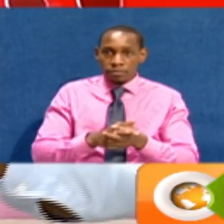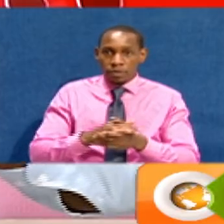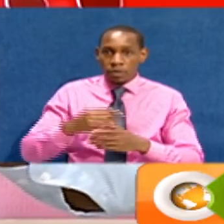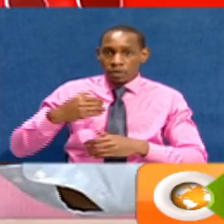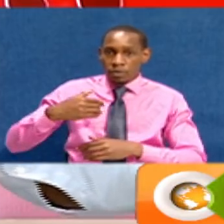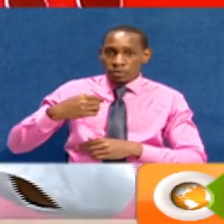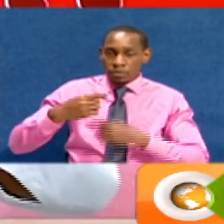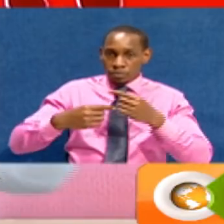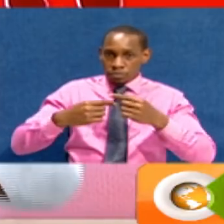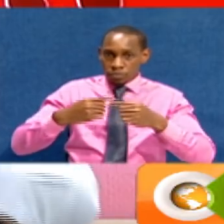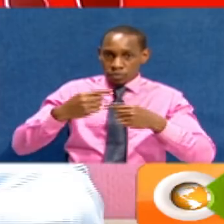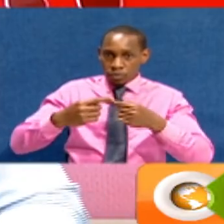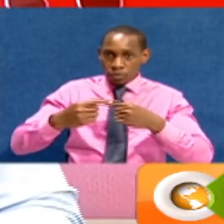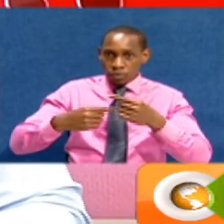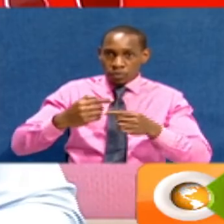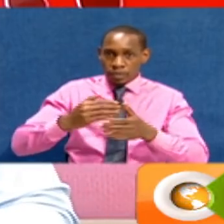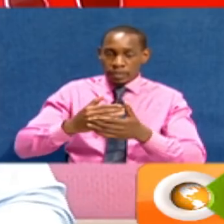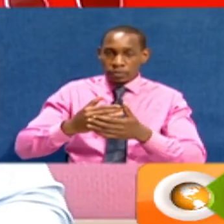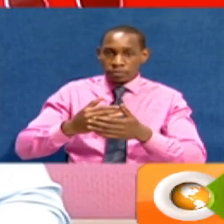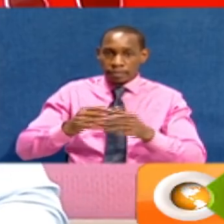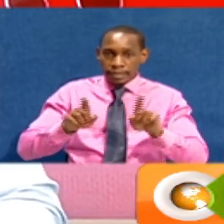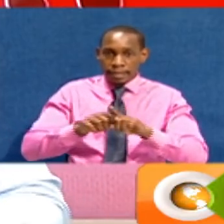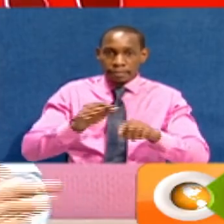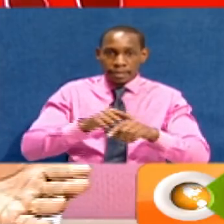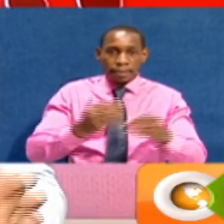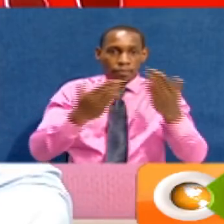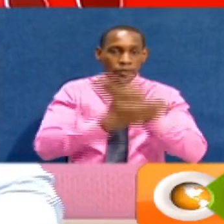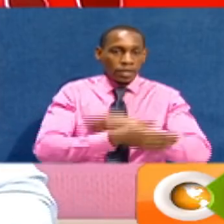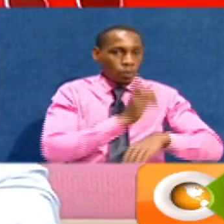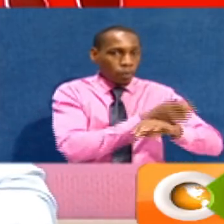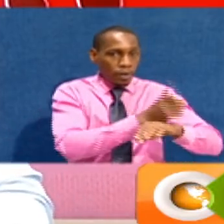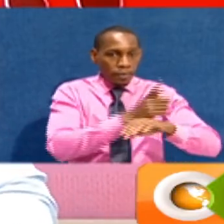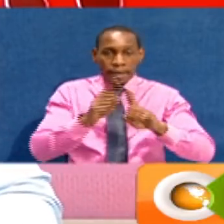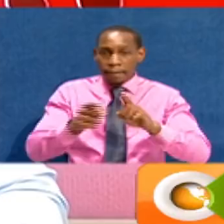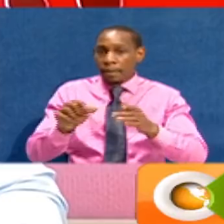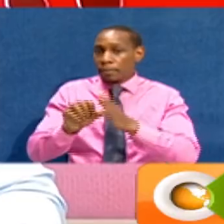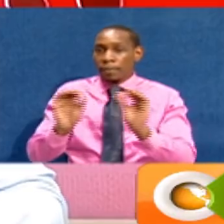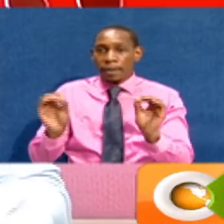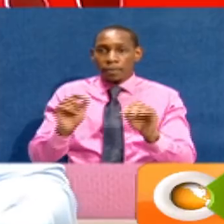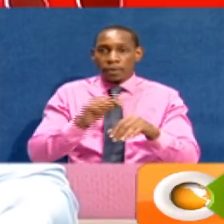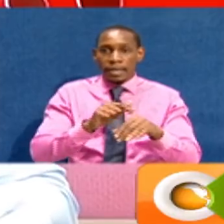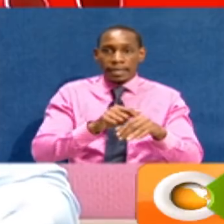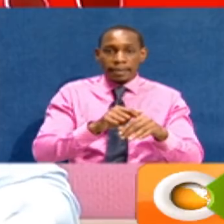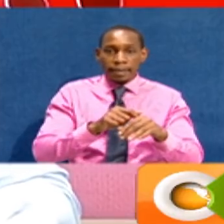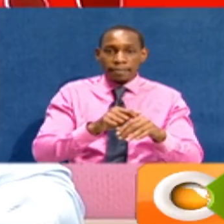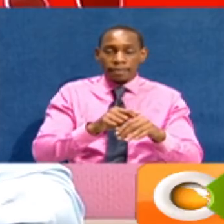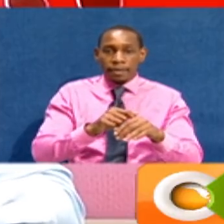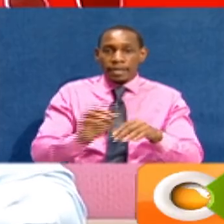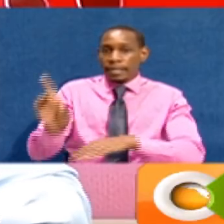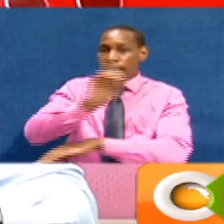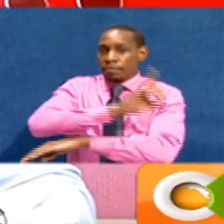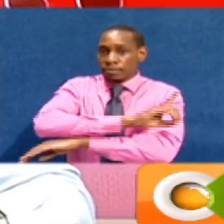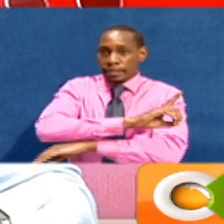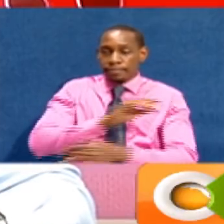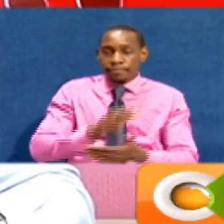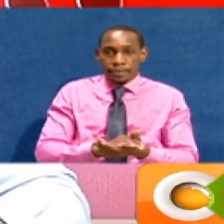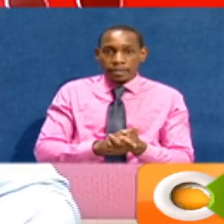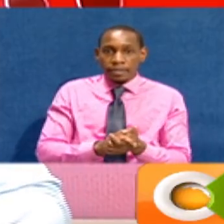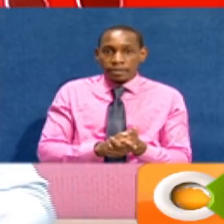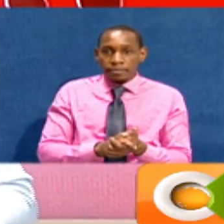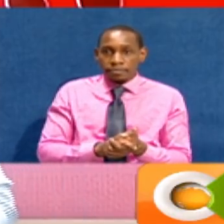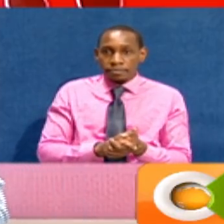keep becoming tough at night, but very okay during the night, as if in